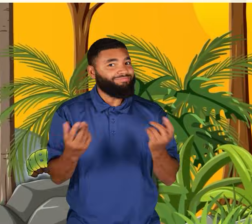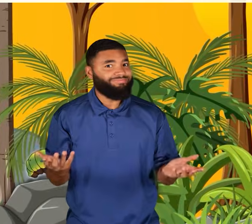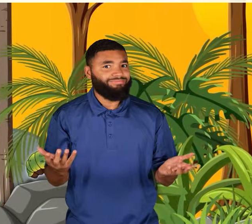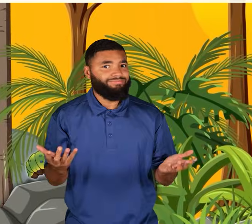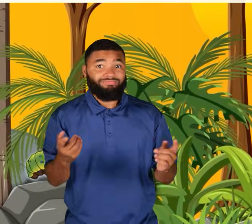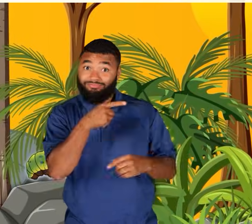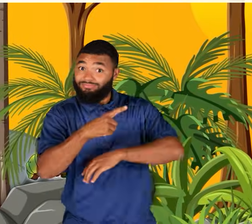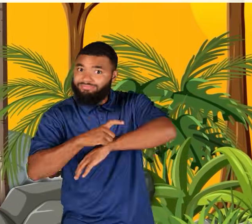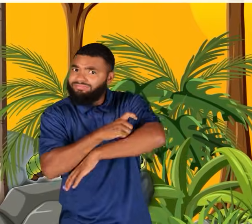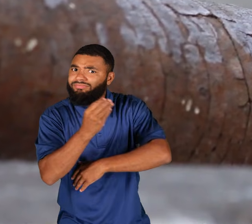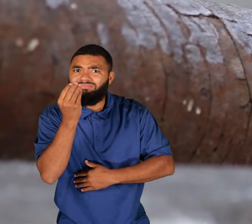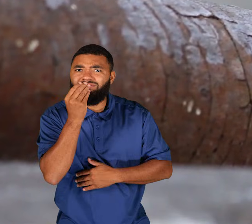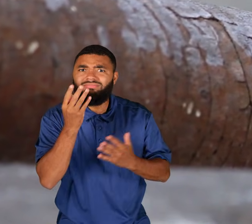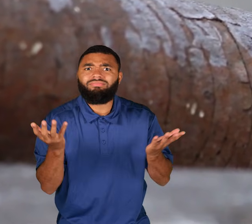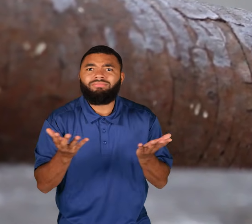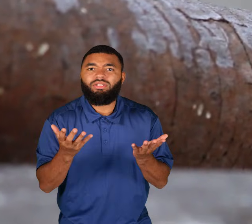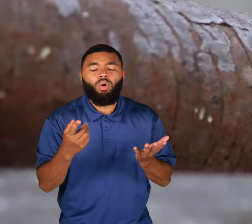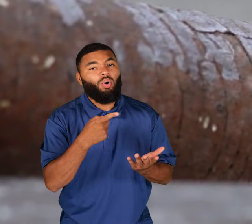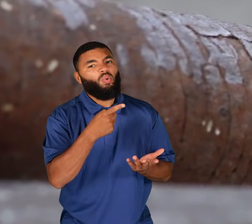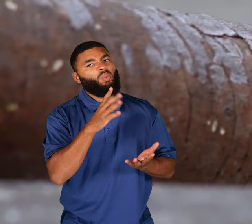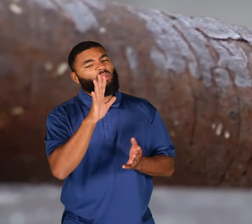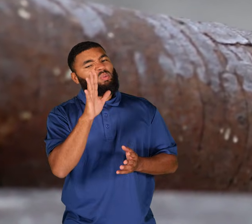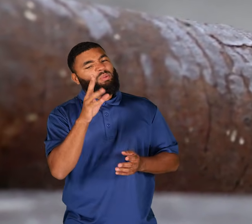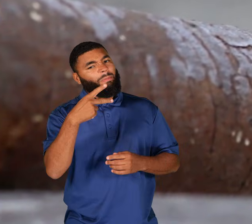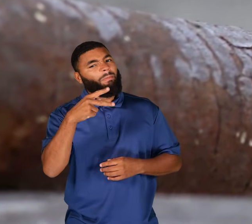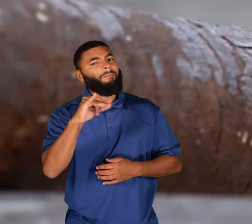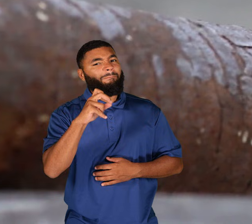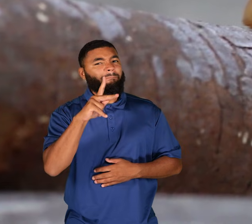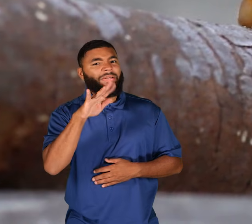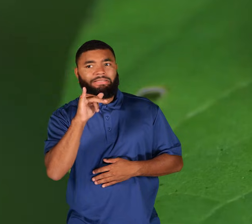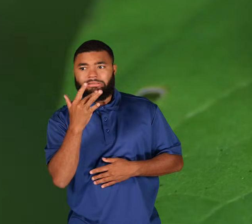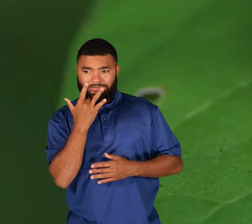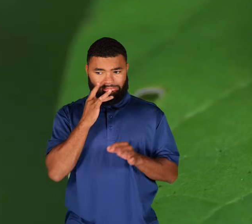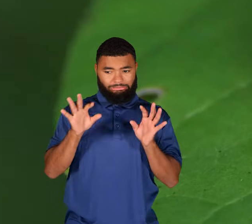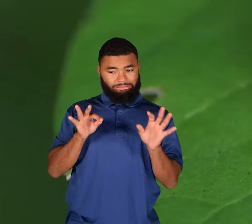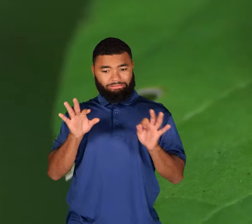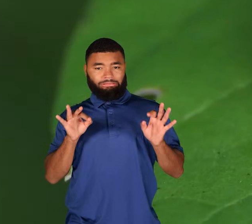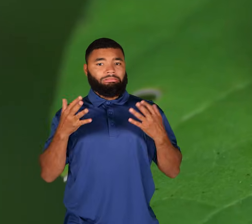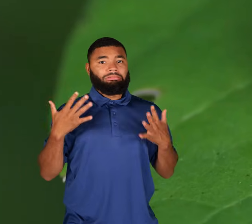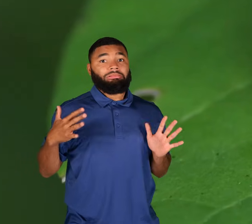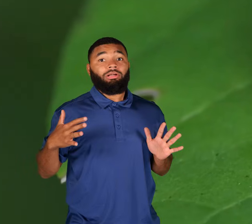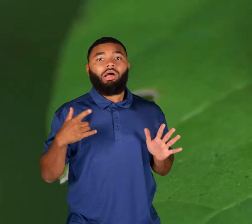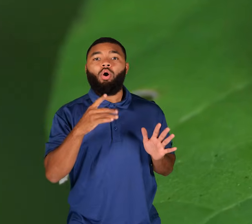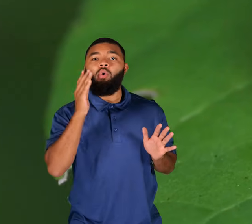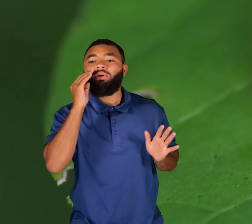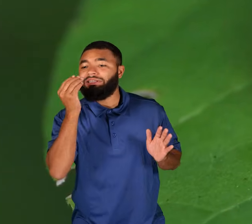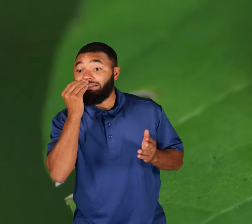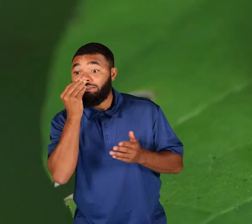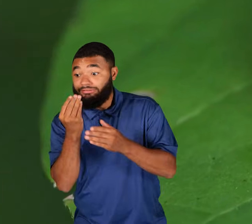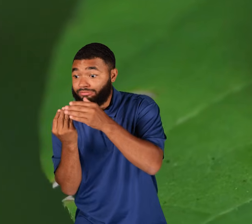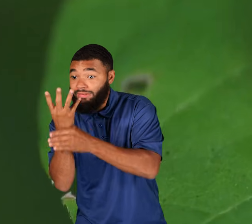What do they eat? These colorful insects are picky eaters. They mostly like to eat leaves from a few